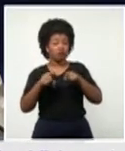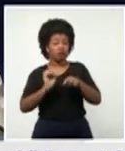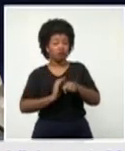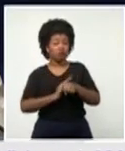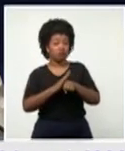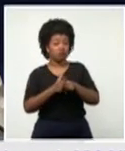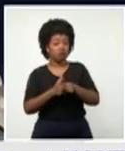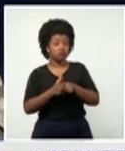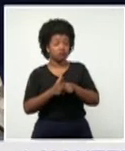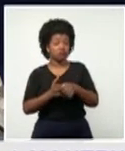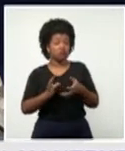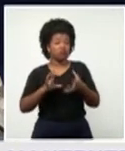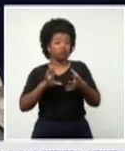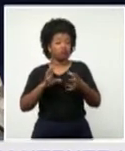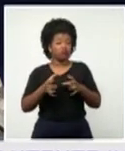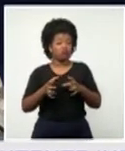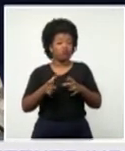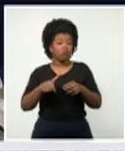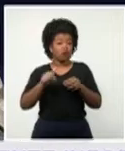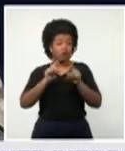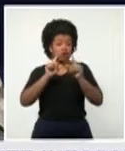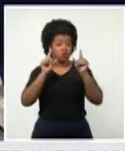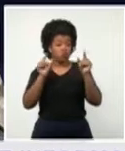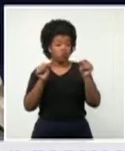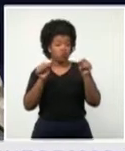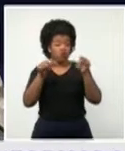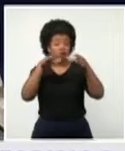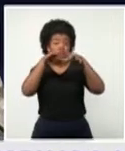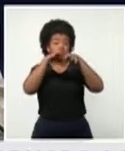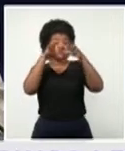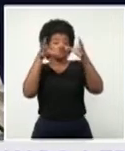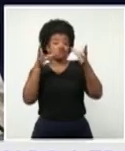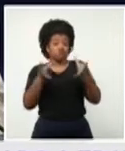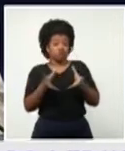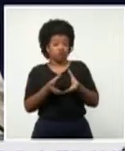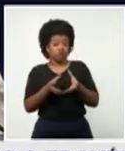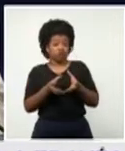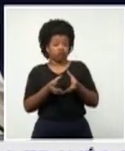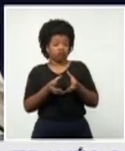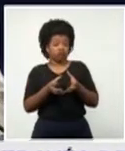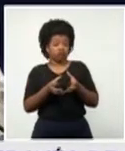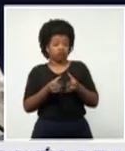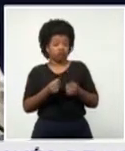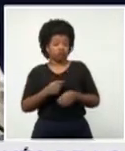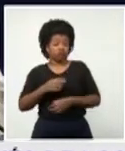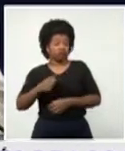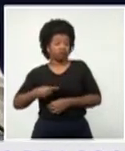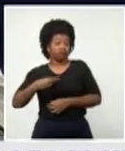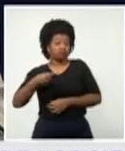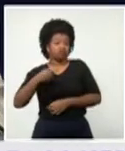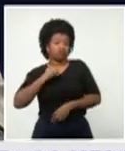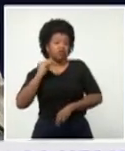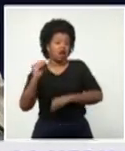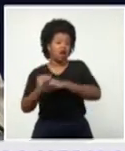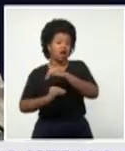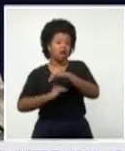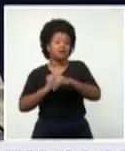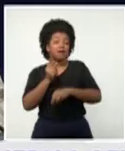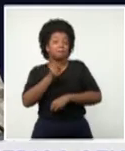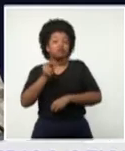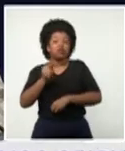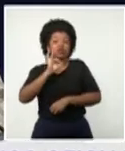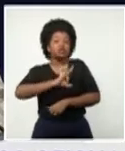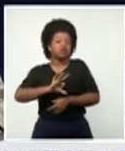scientific evidence proving this point, on the behavior of the pandemic in the world, it is